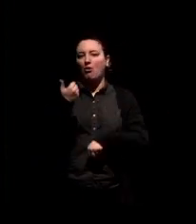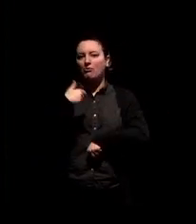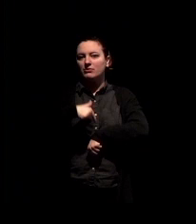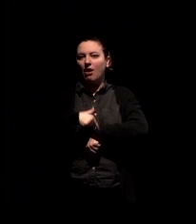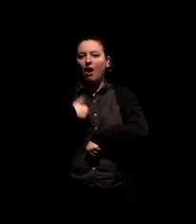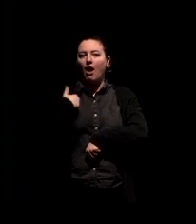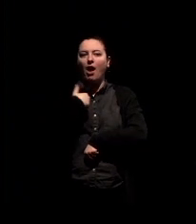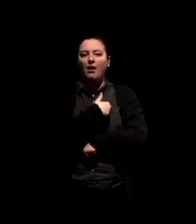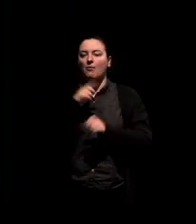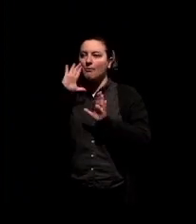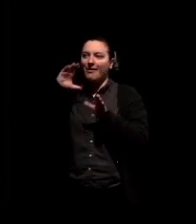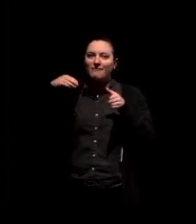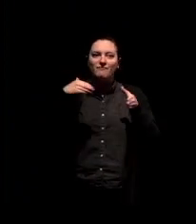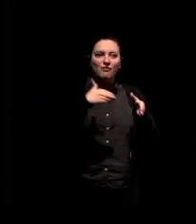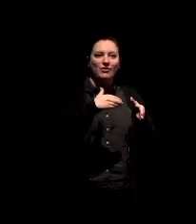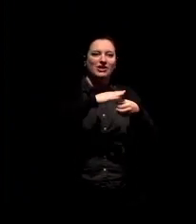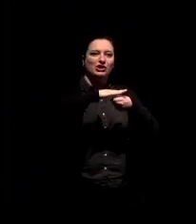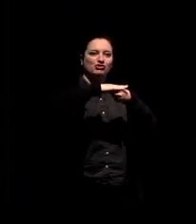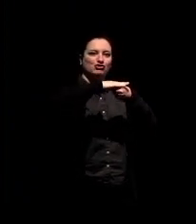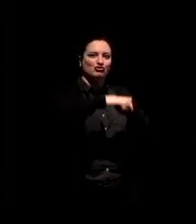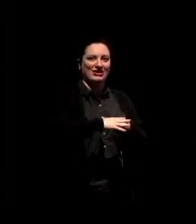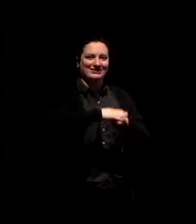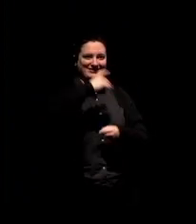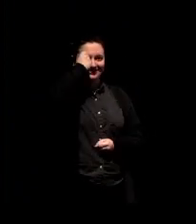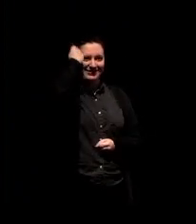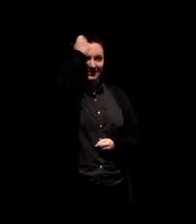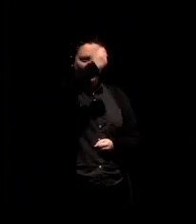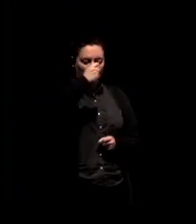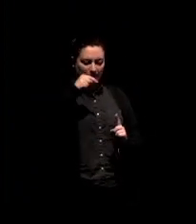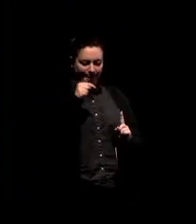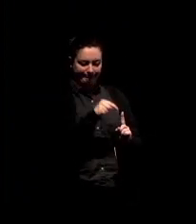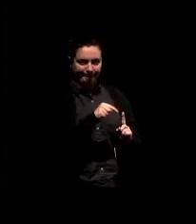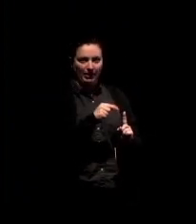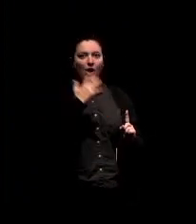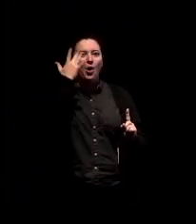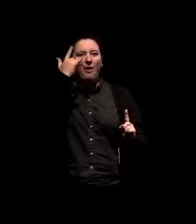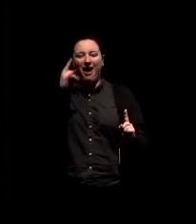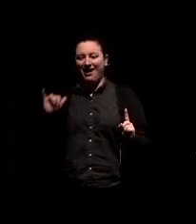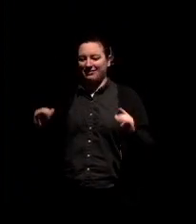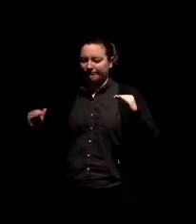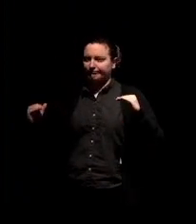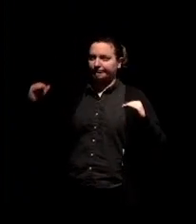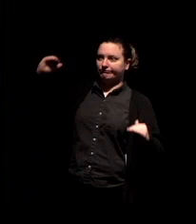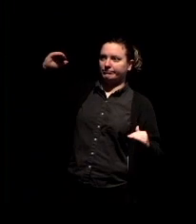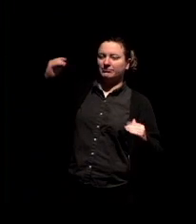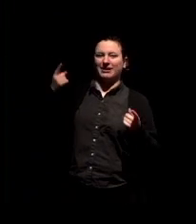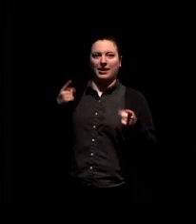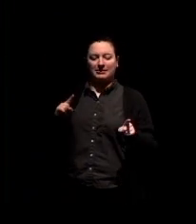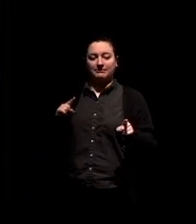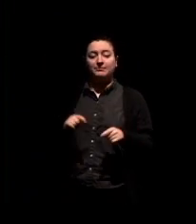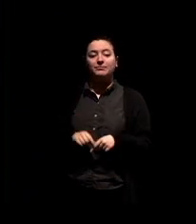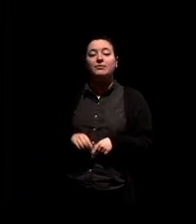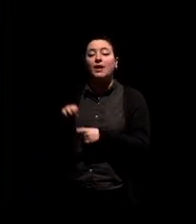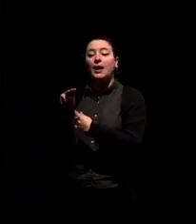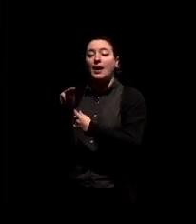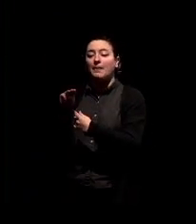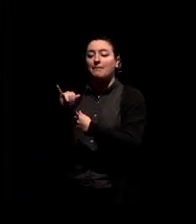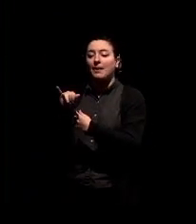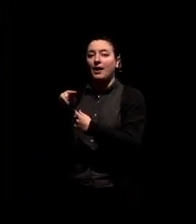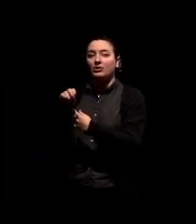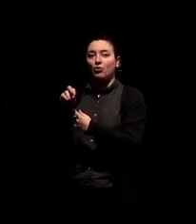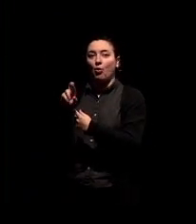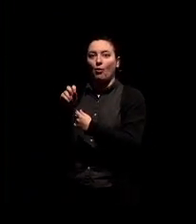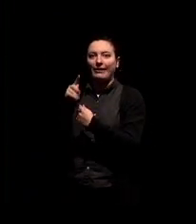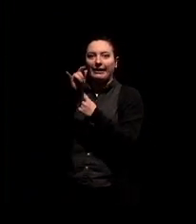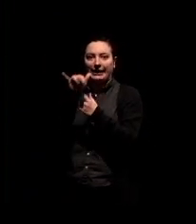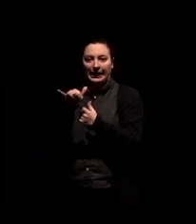prevailing understanding on why LGBTQ health disparities exist. Minority stress postulates that